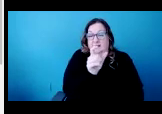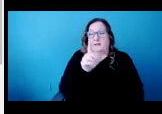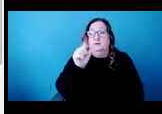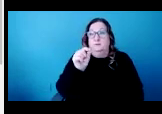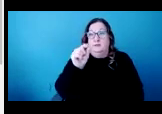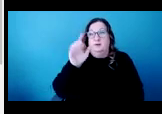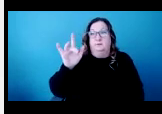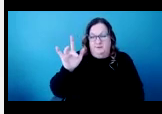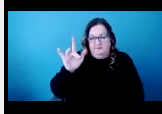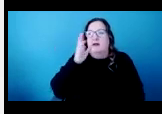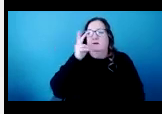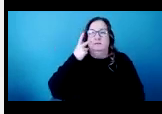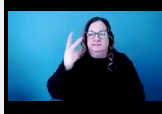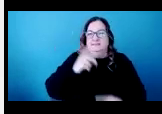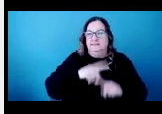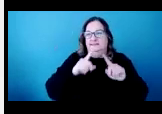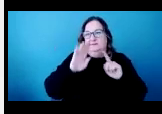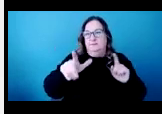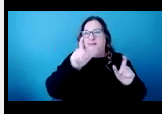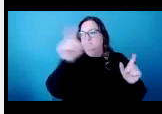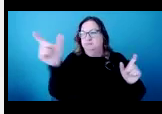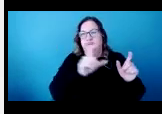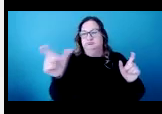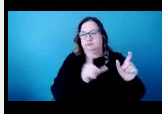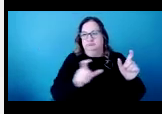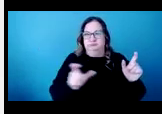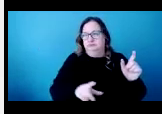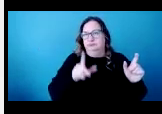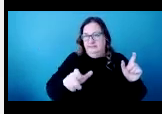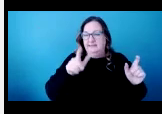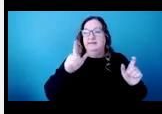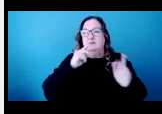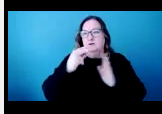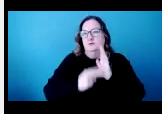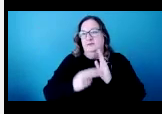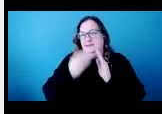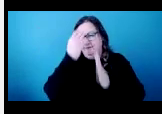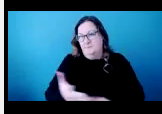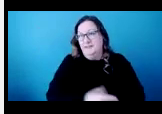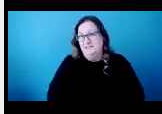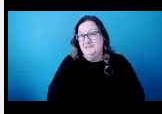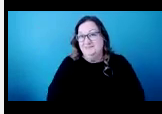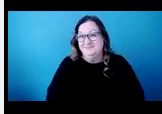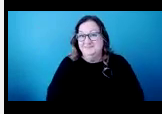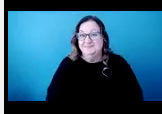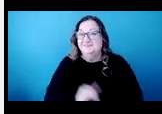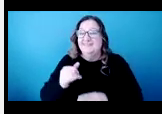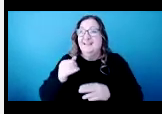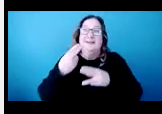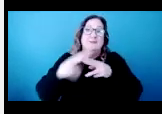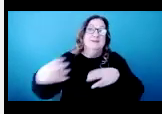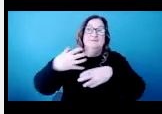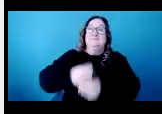can see all the bills and you can click on it to read more information about it. So that's just Awesome. kind of a quick